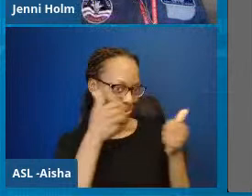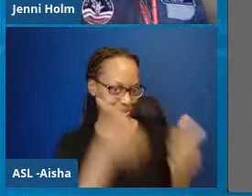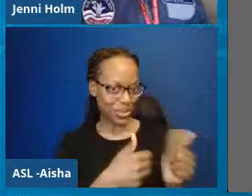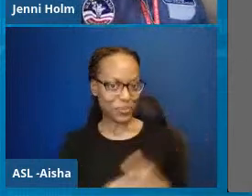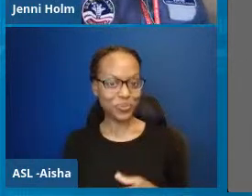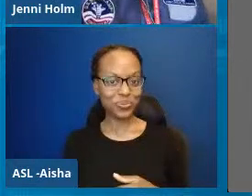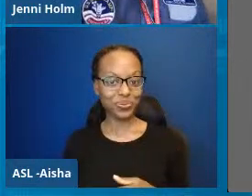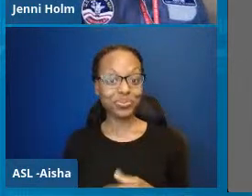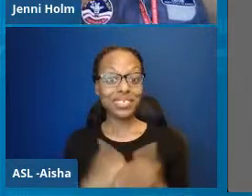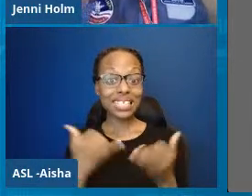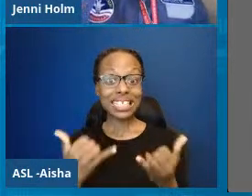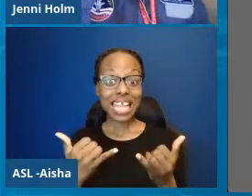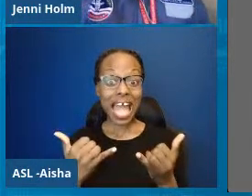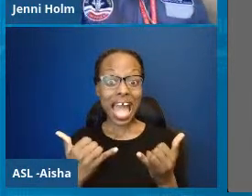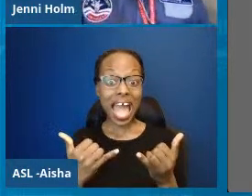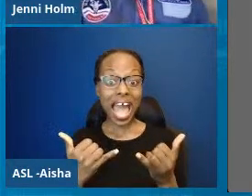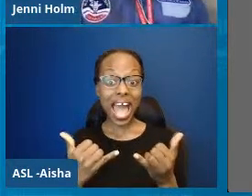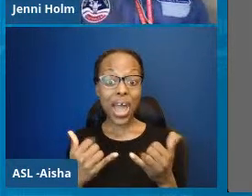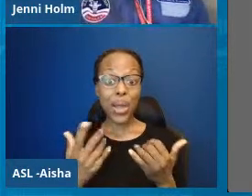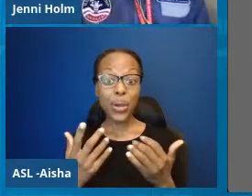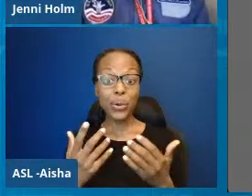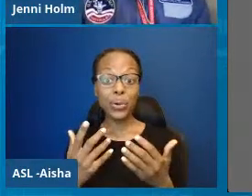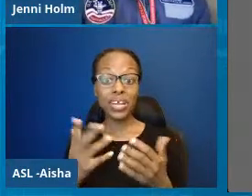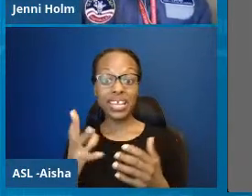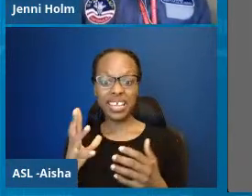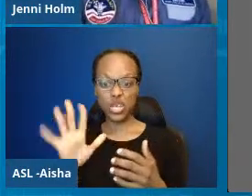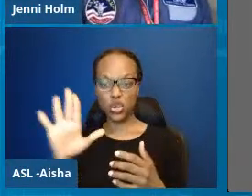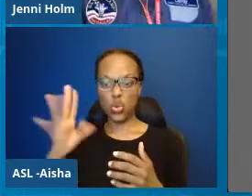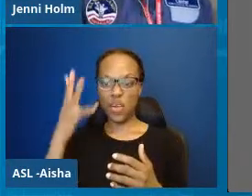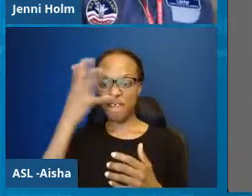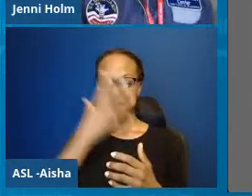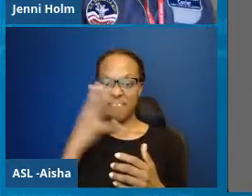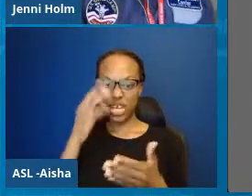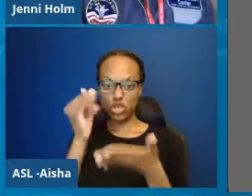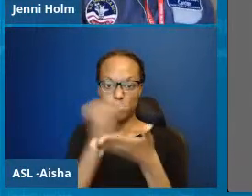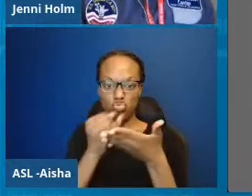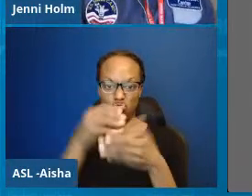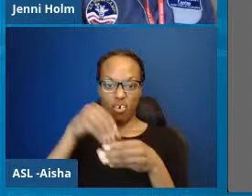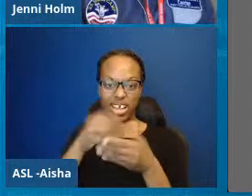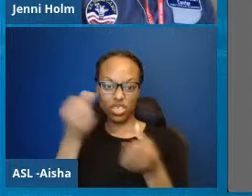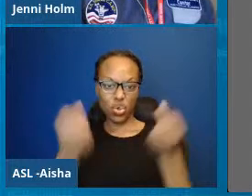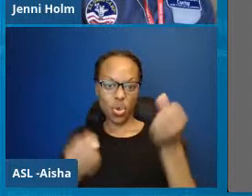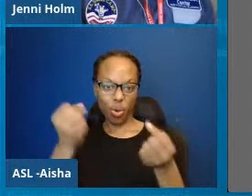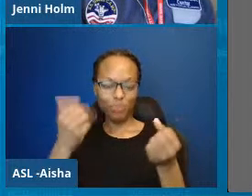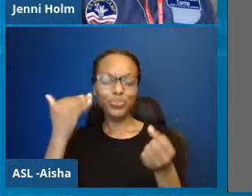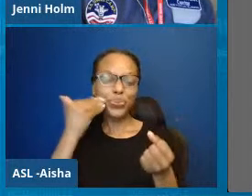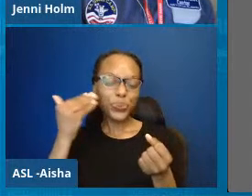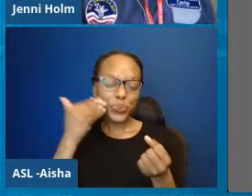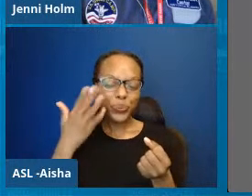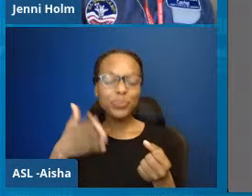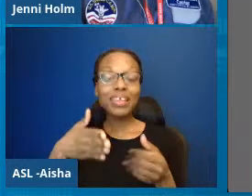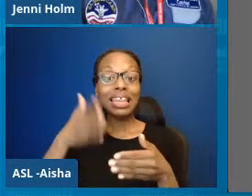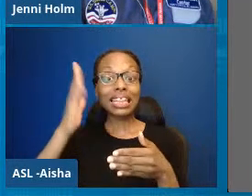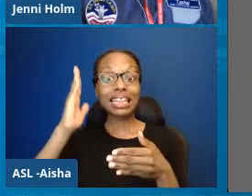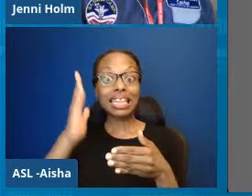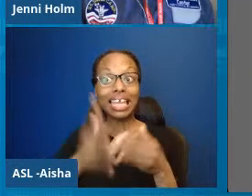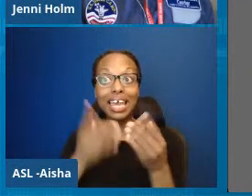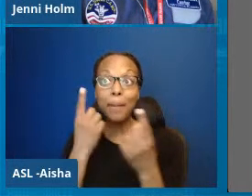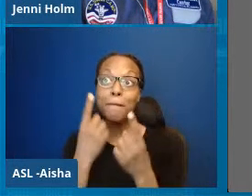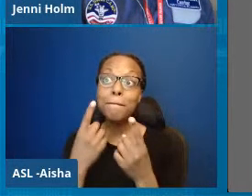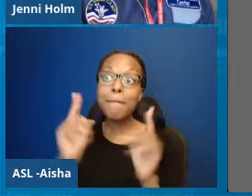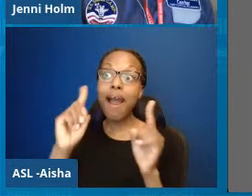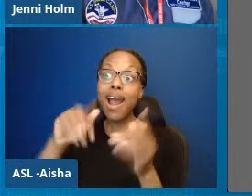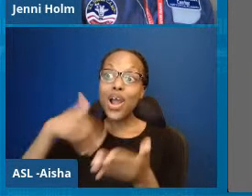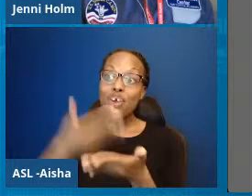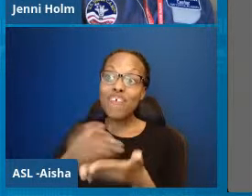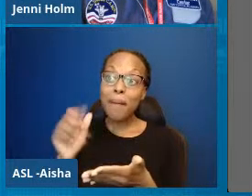then we go to draw yourself in the car. Every end of the mission, needs a good parade, a good ticker tape parade.